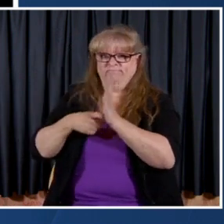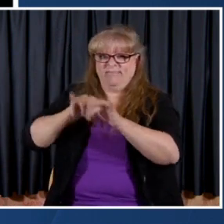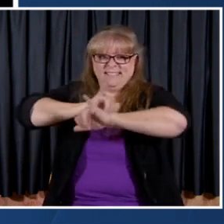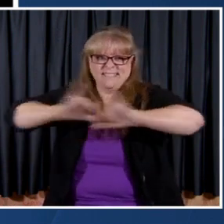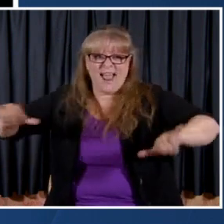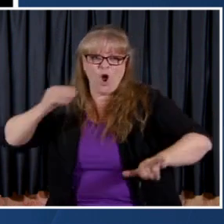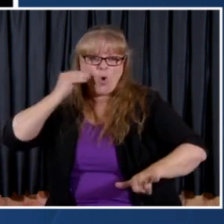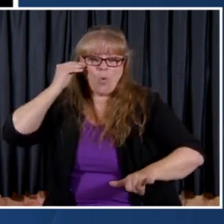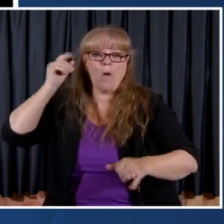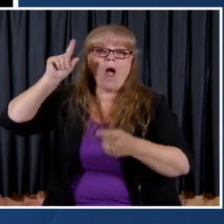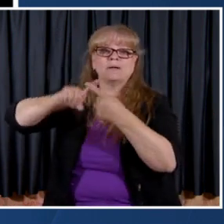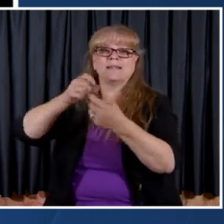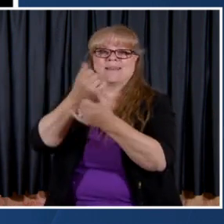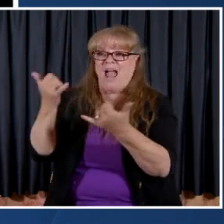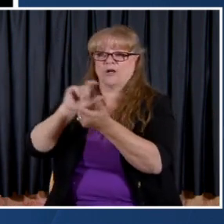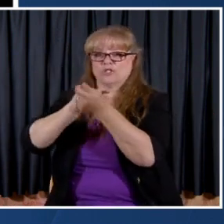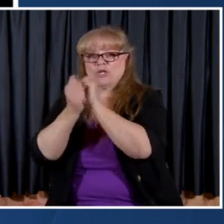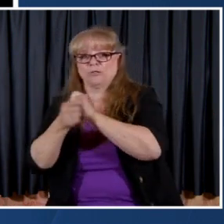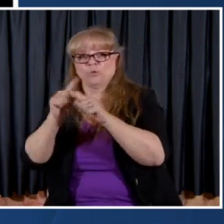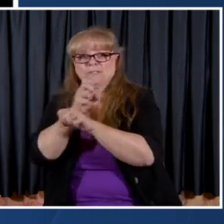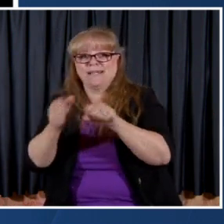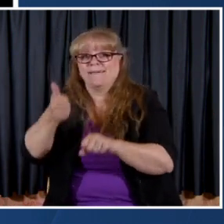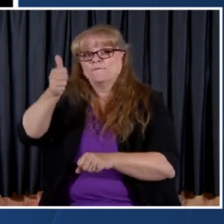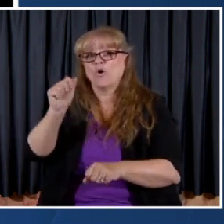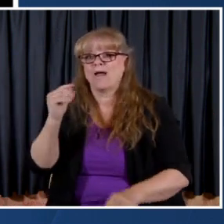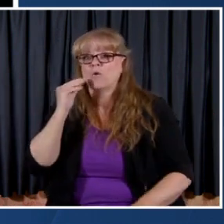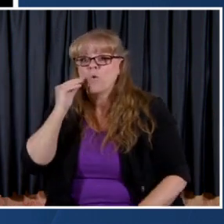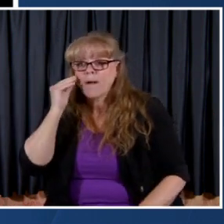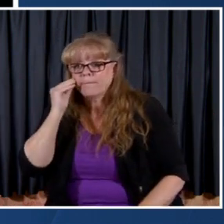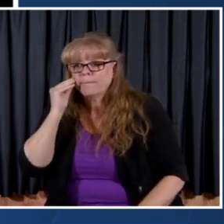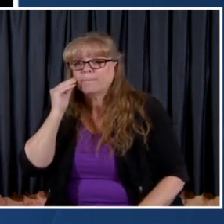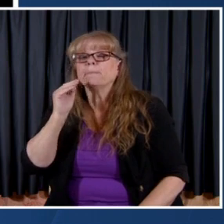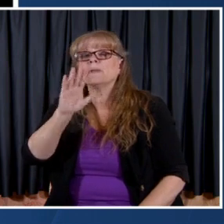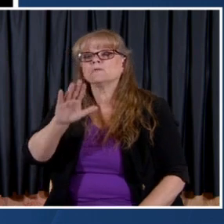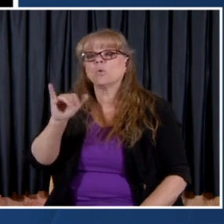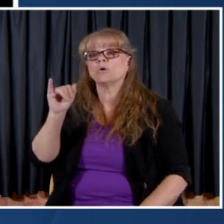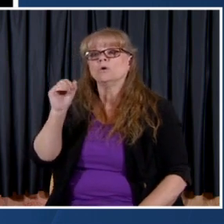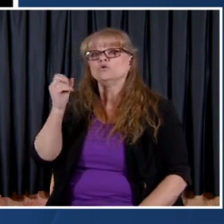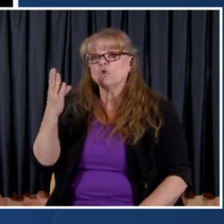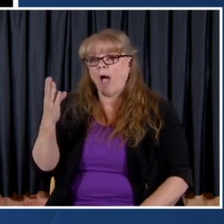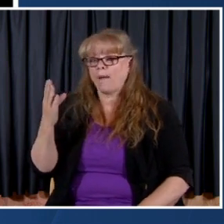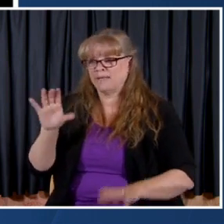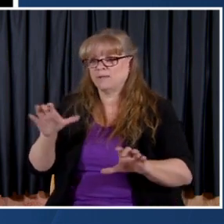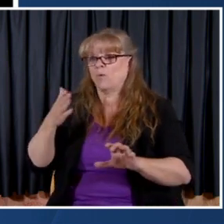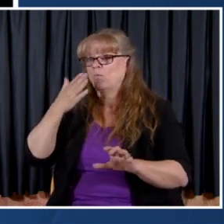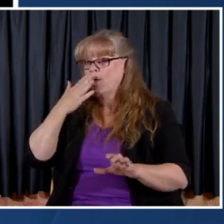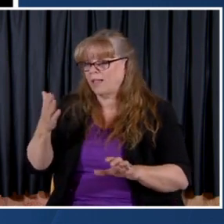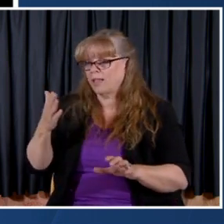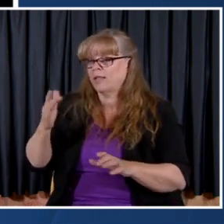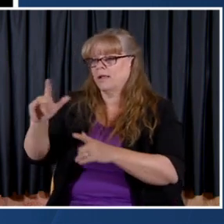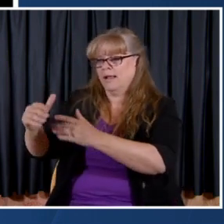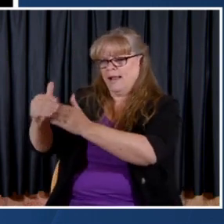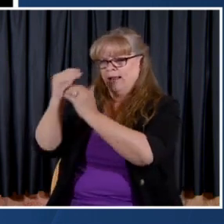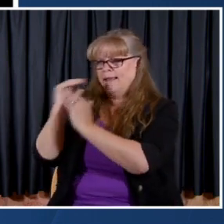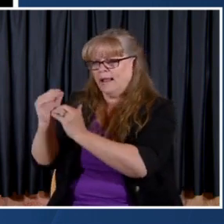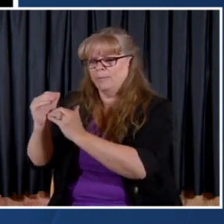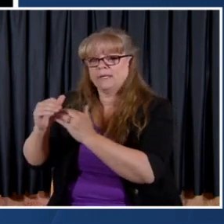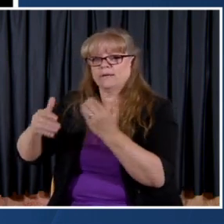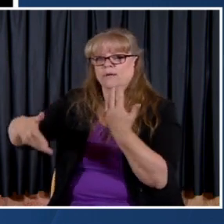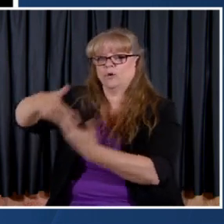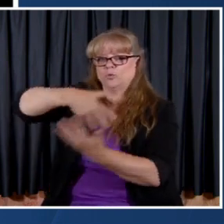interactions. What it doesn't really provide is, are people 6 feet away from one another or 8 people away from one another? Are they wearing